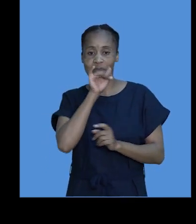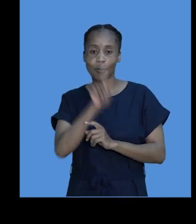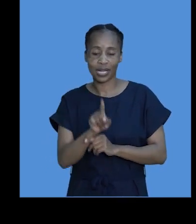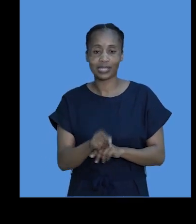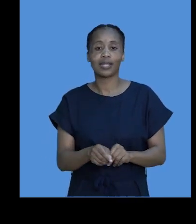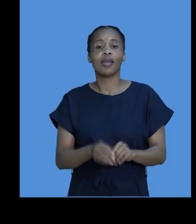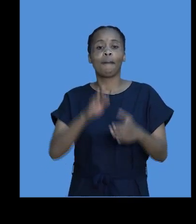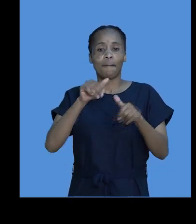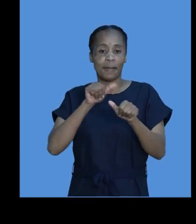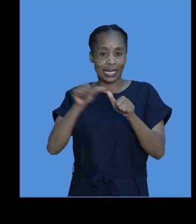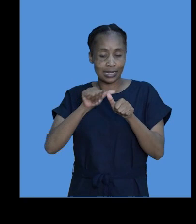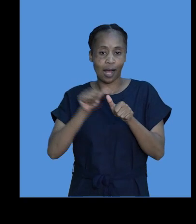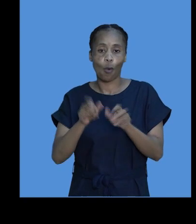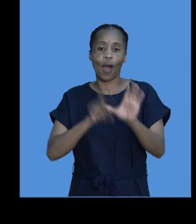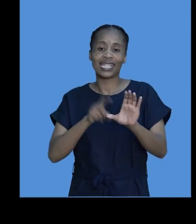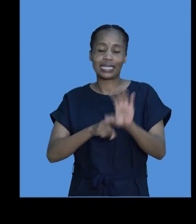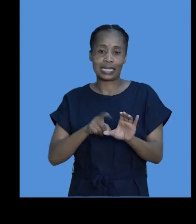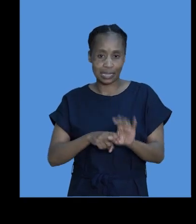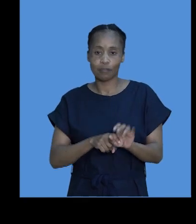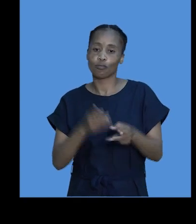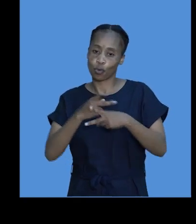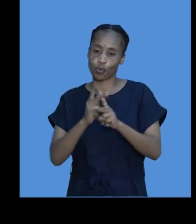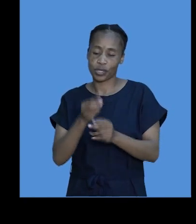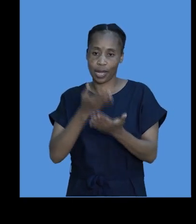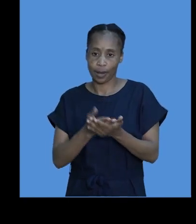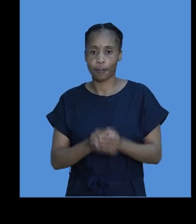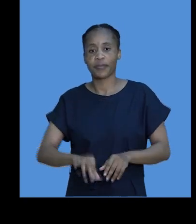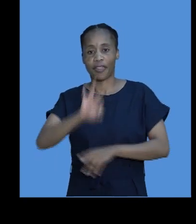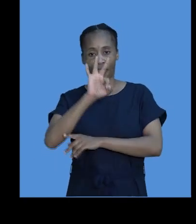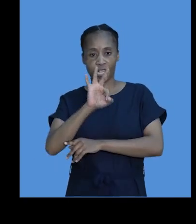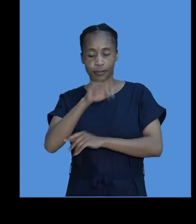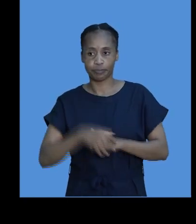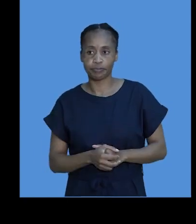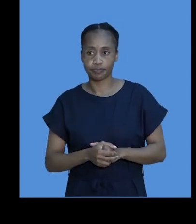better quality there. That's another positive there. Let's go to the third one.